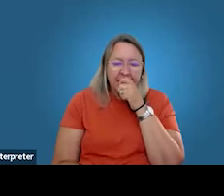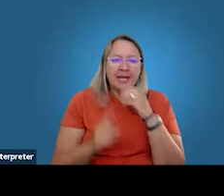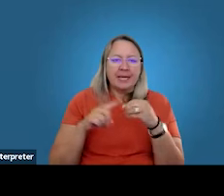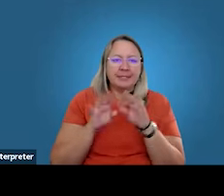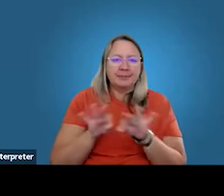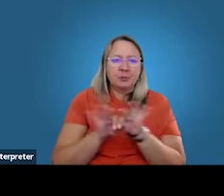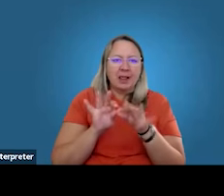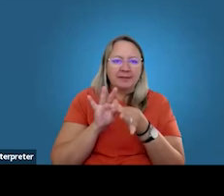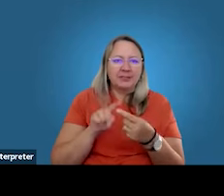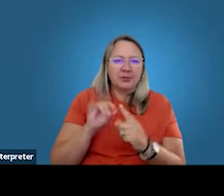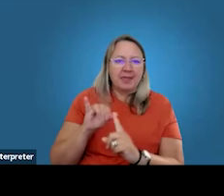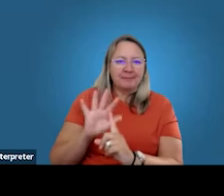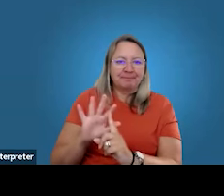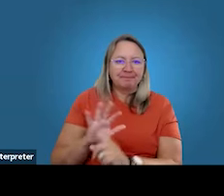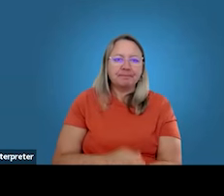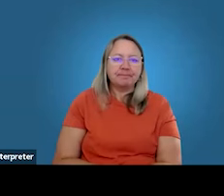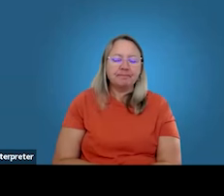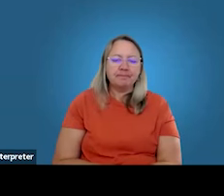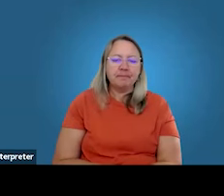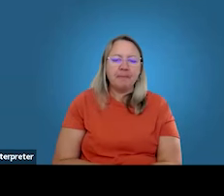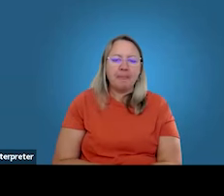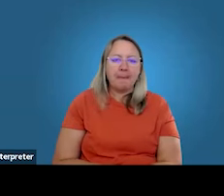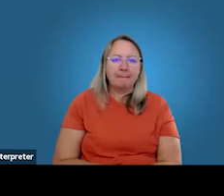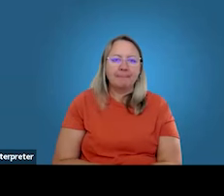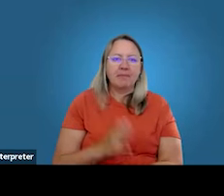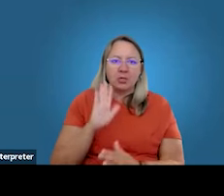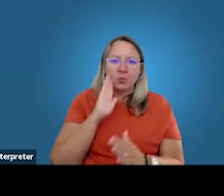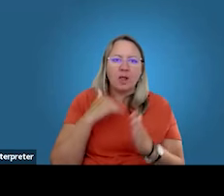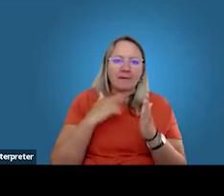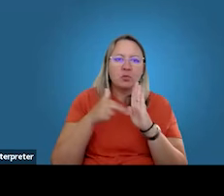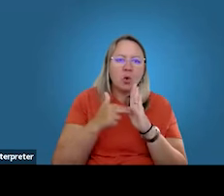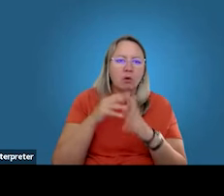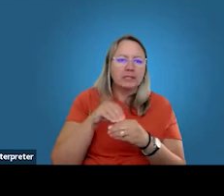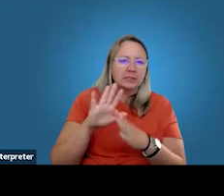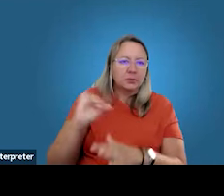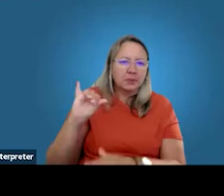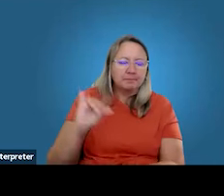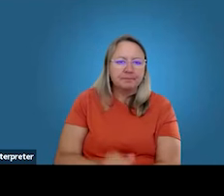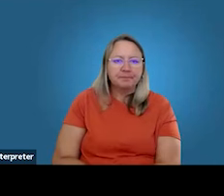you know, what's the thing that they care about that you will have a role in?